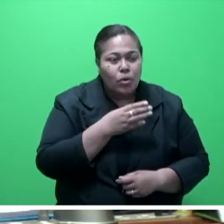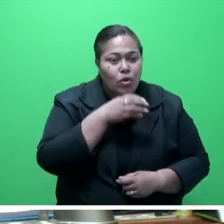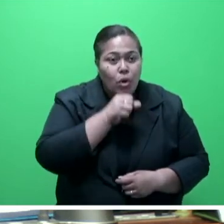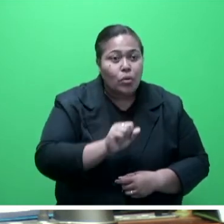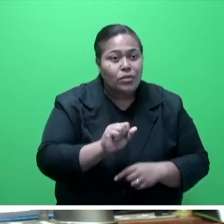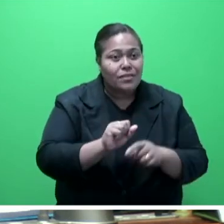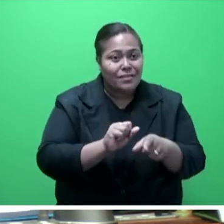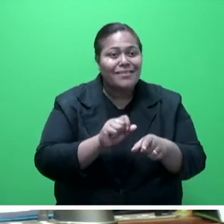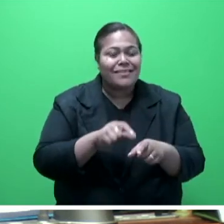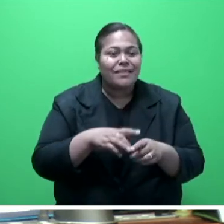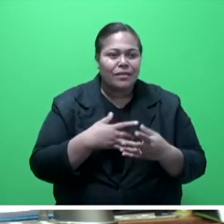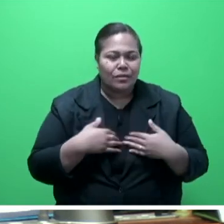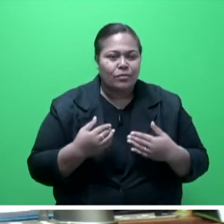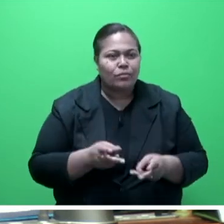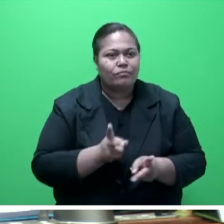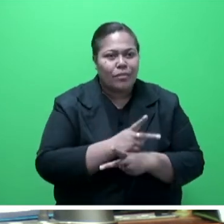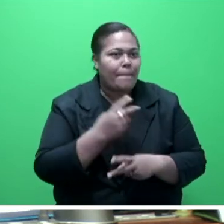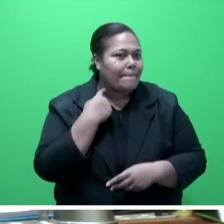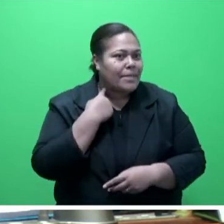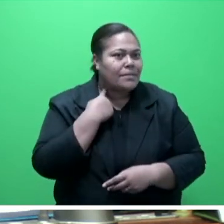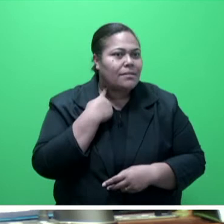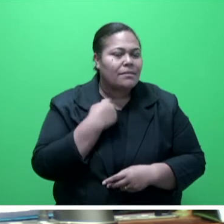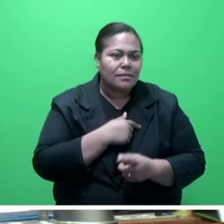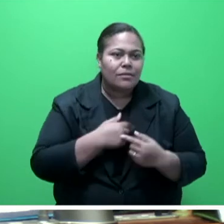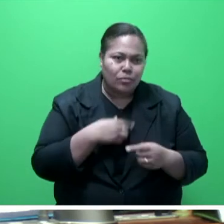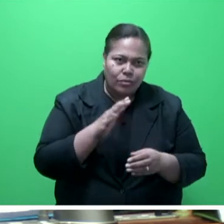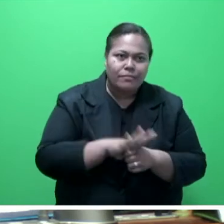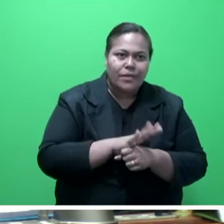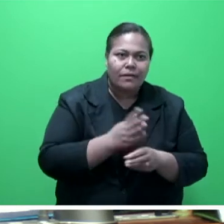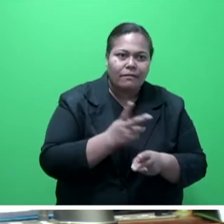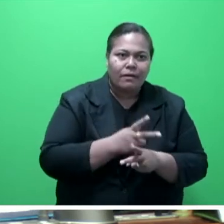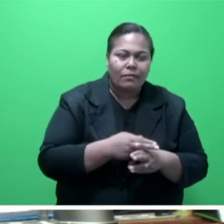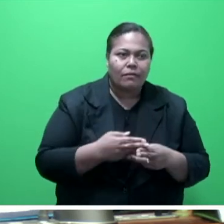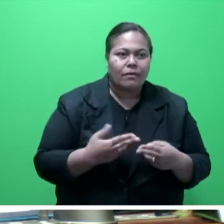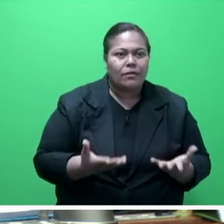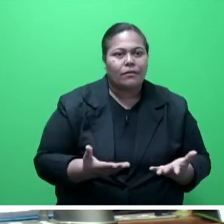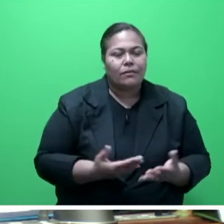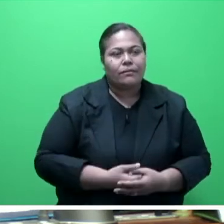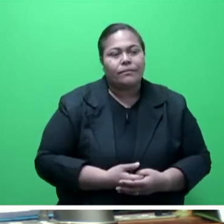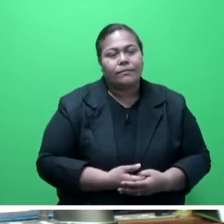we're expanding the goat production as well. So, Mr.